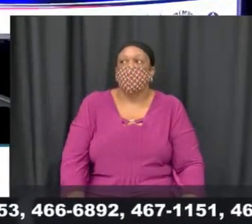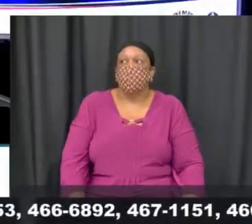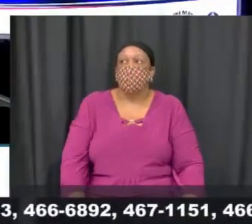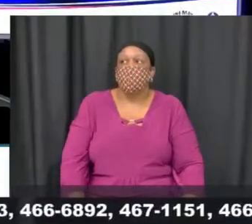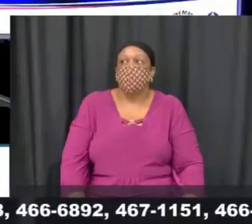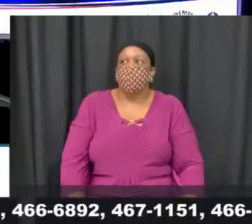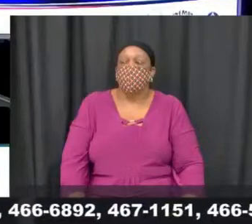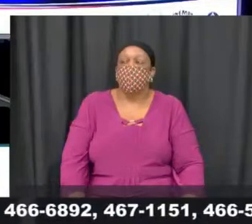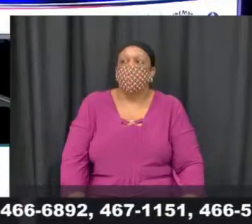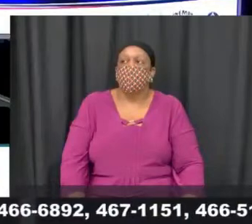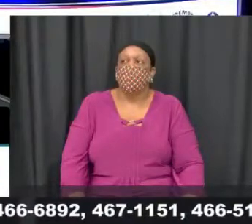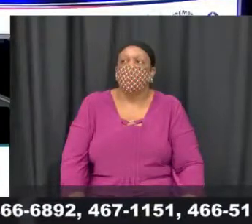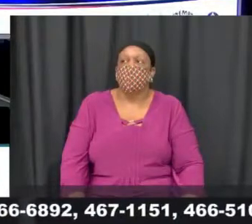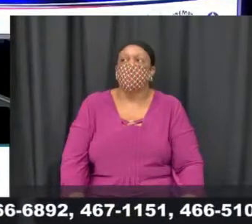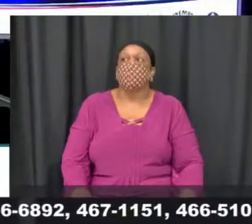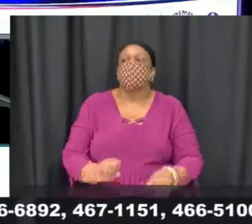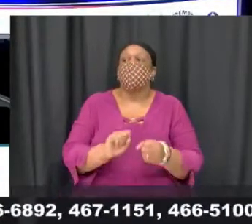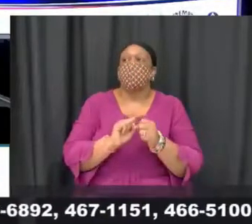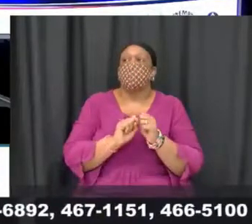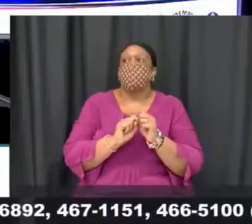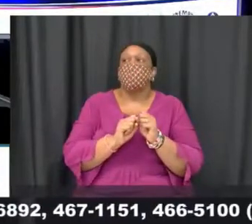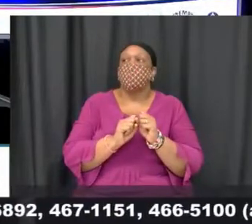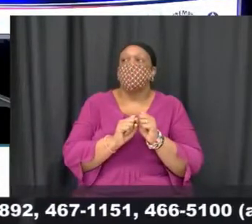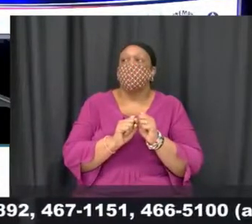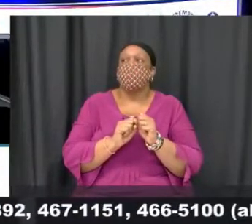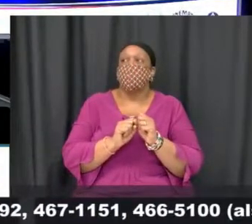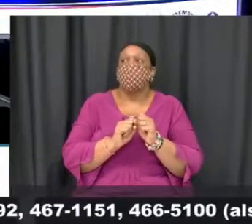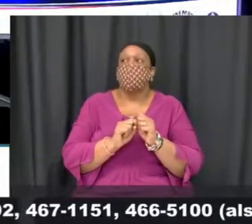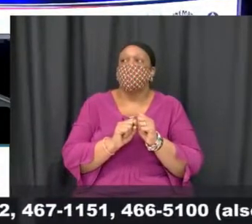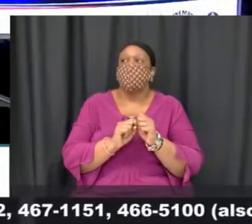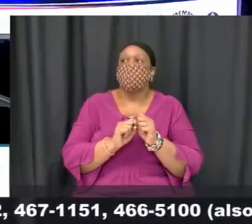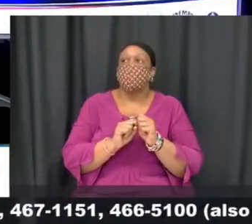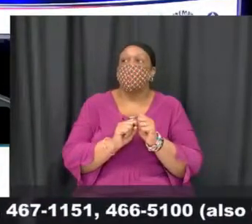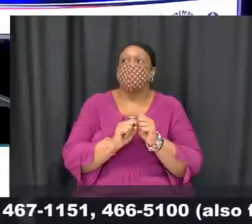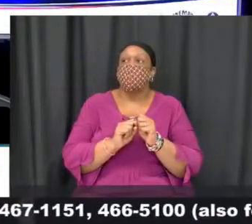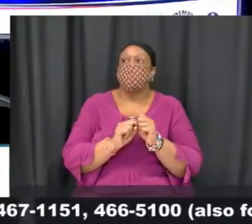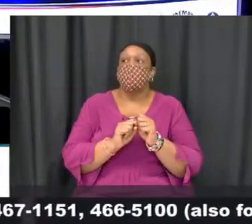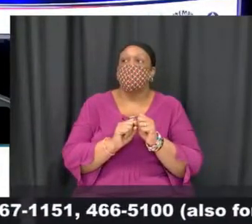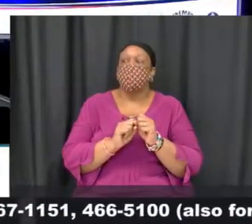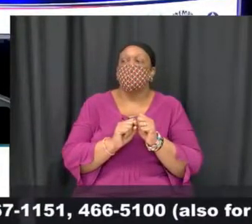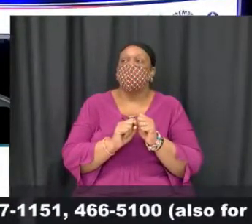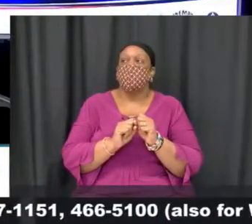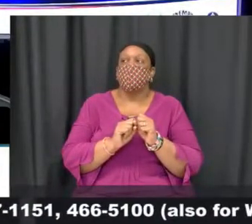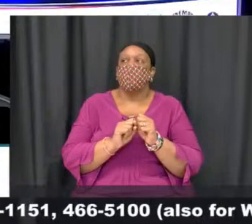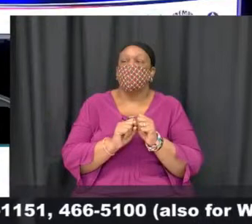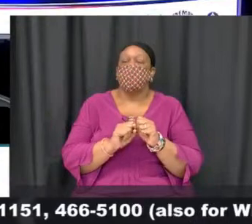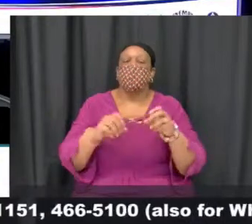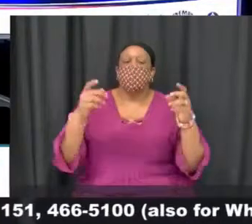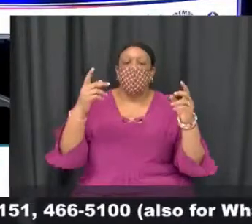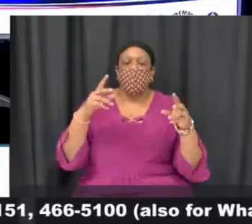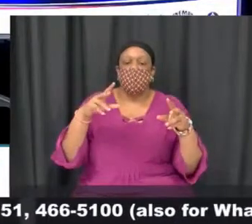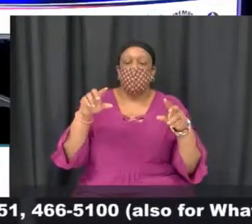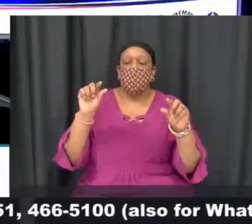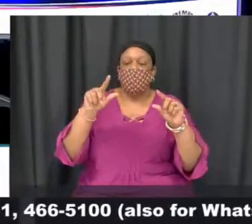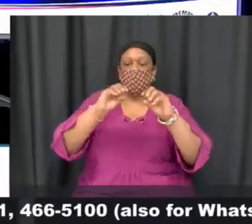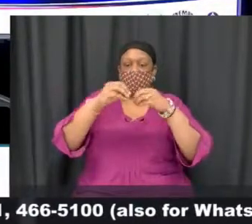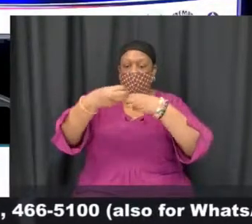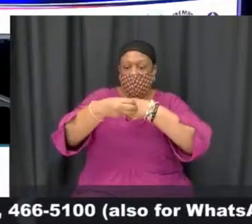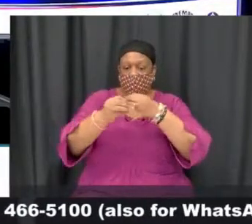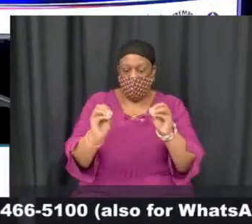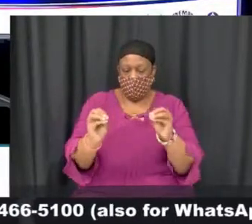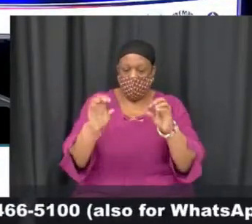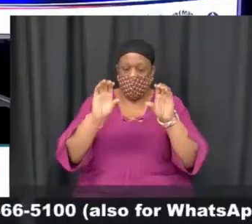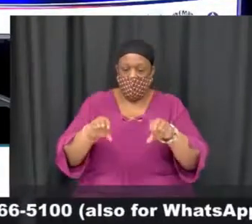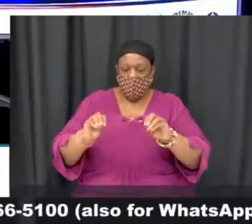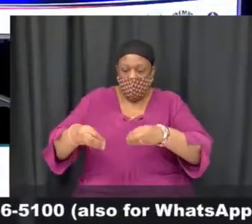33,037. And by extension, the Department of Statistics can provide us estimates that we can utilize